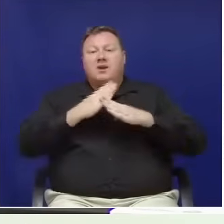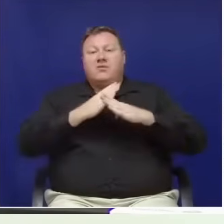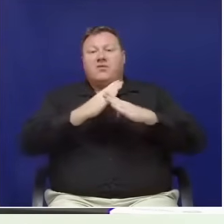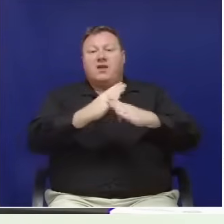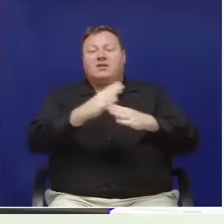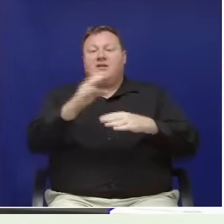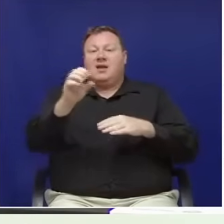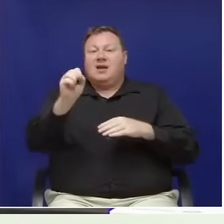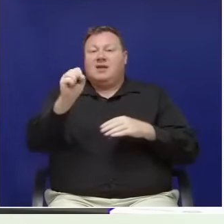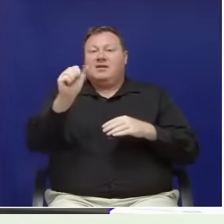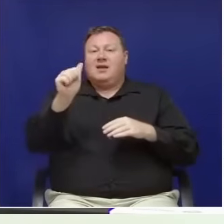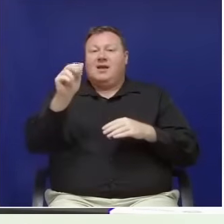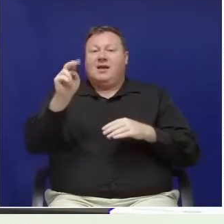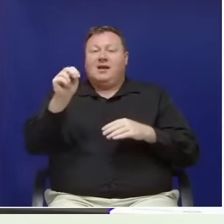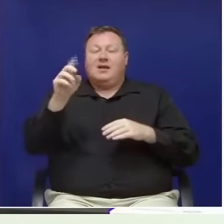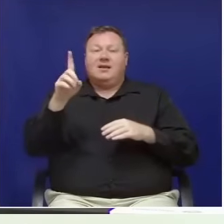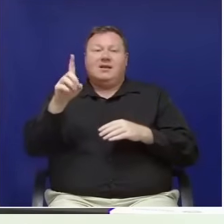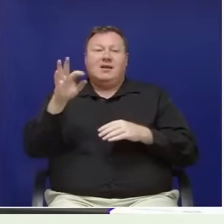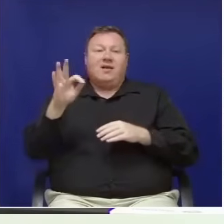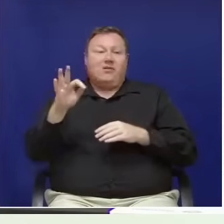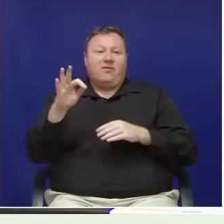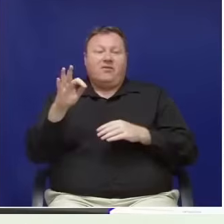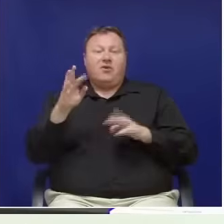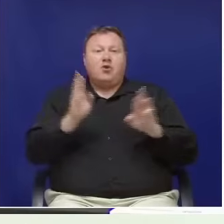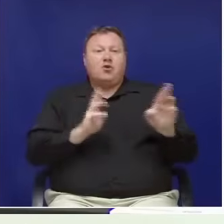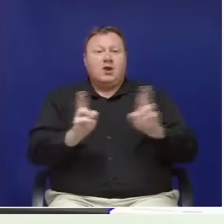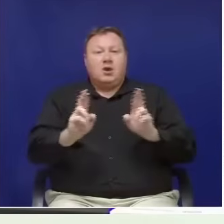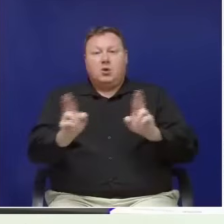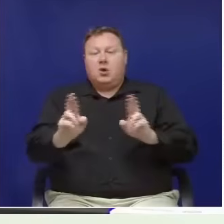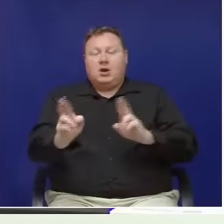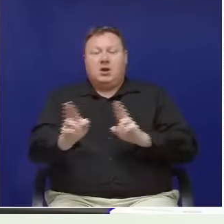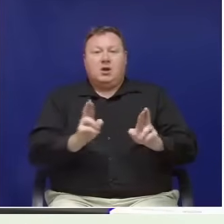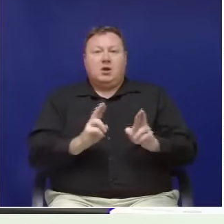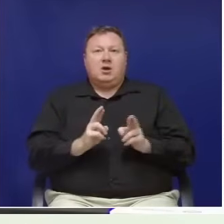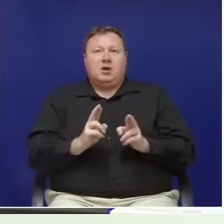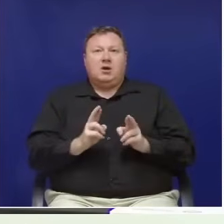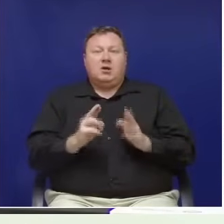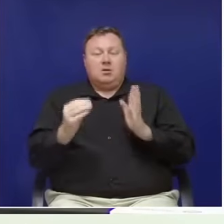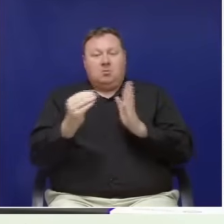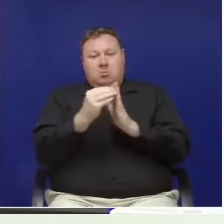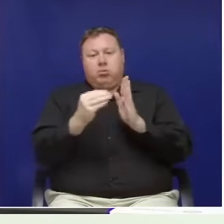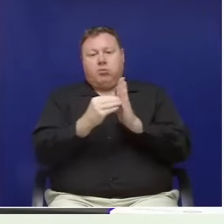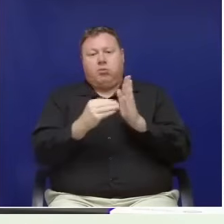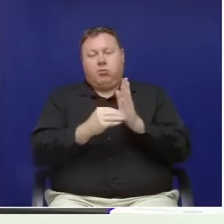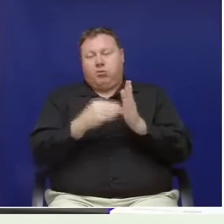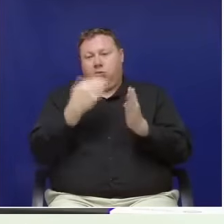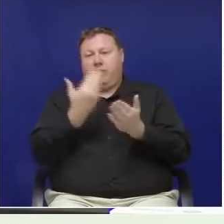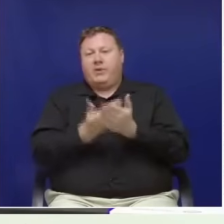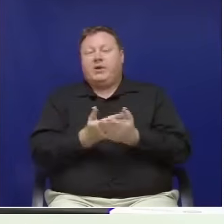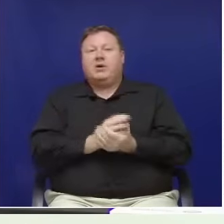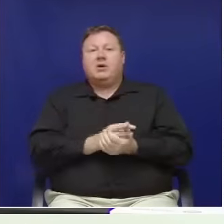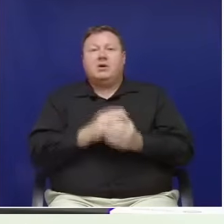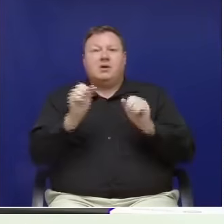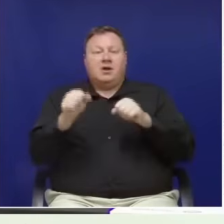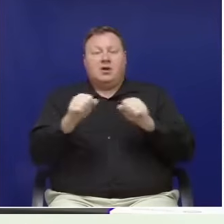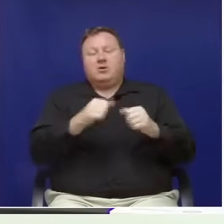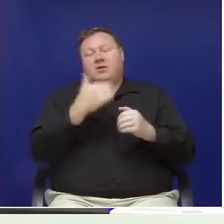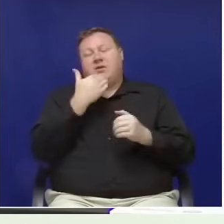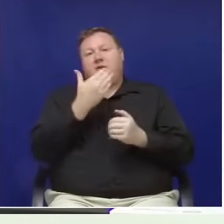SANDF state of readiness is in place and guaranteed. Thank